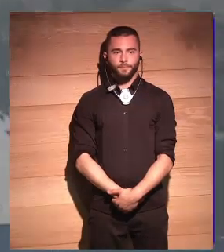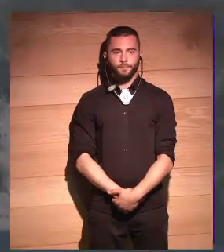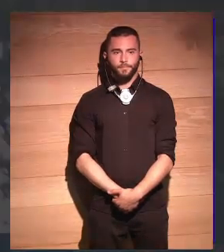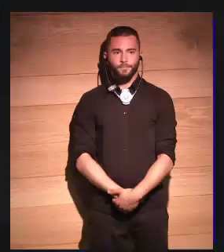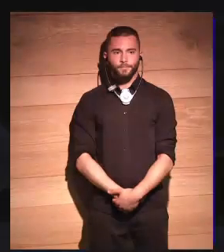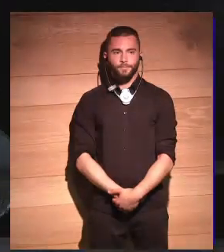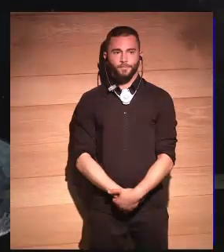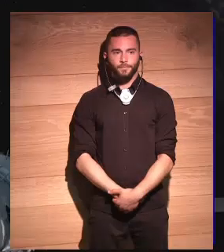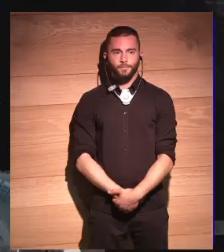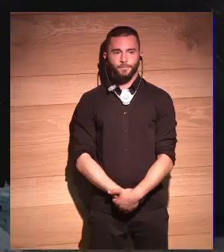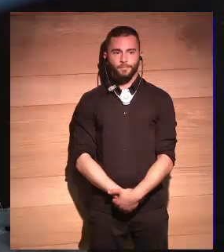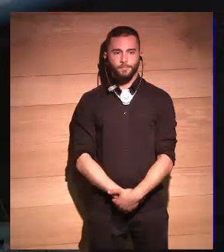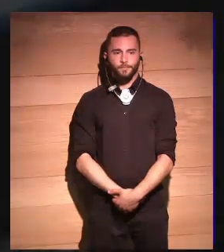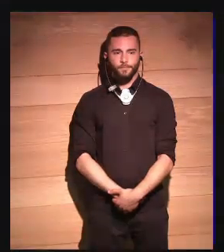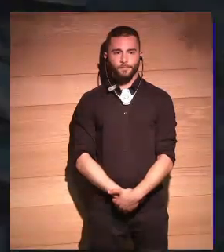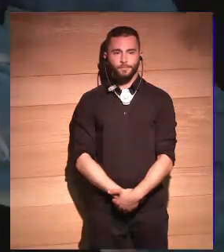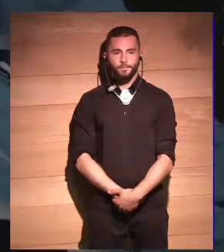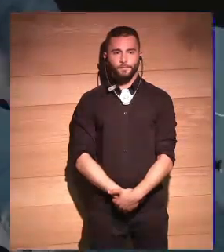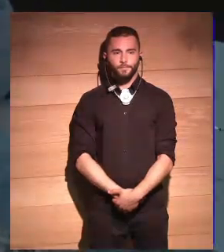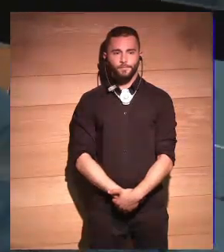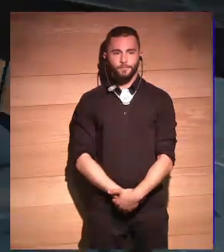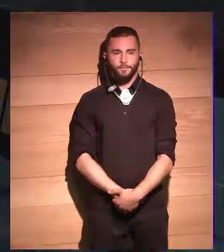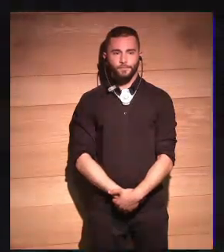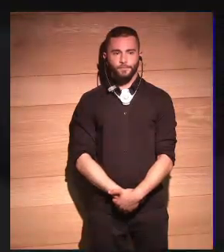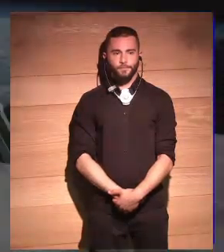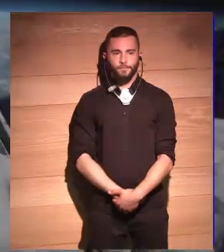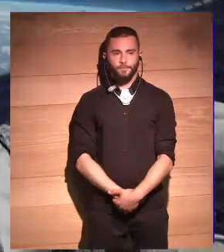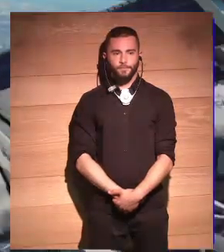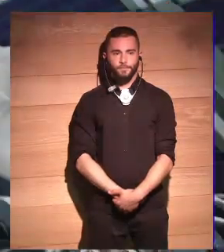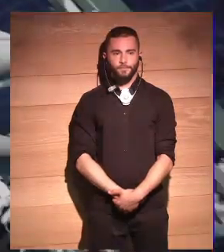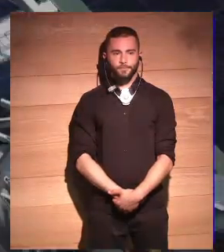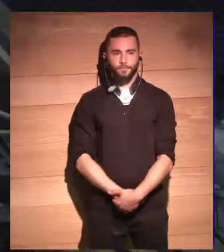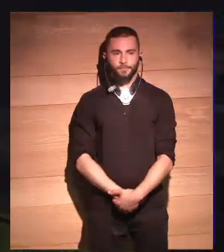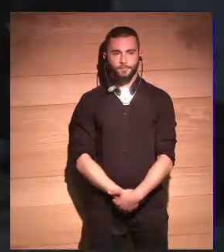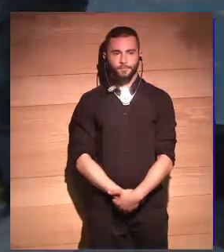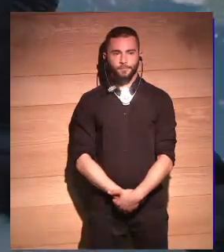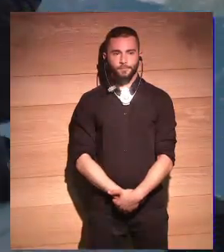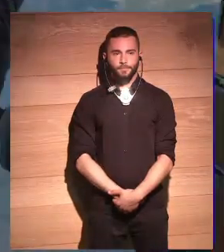Give us a wave, EB2. We're all looking up at you.